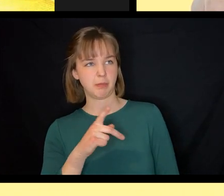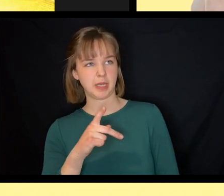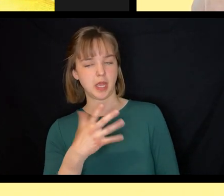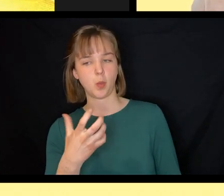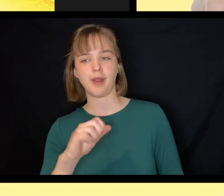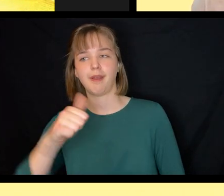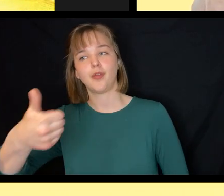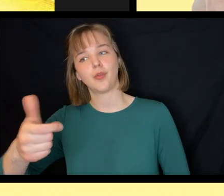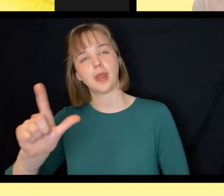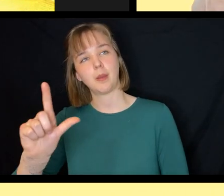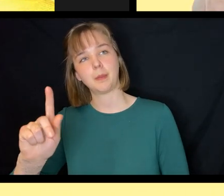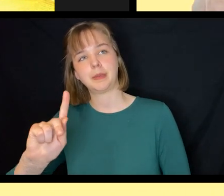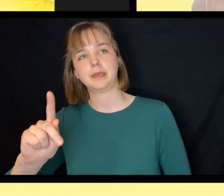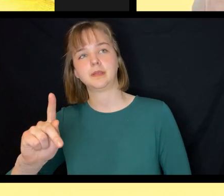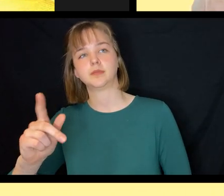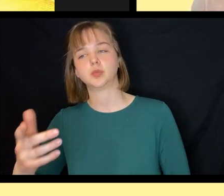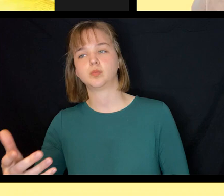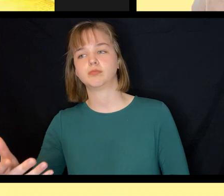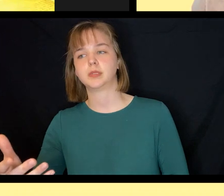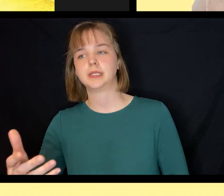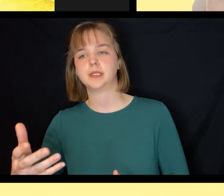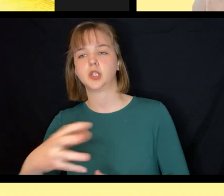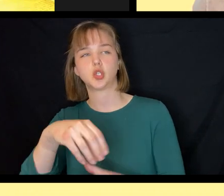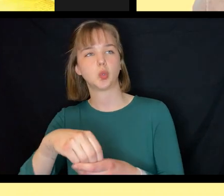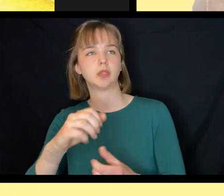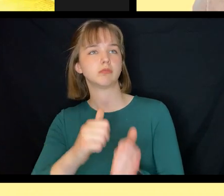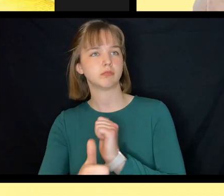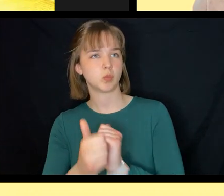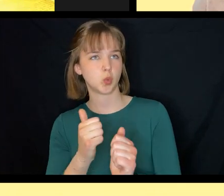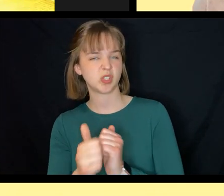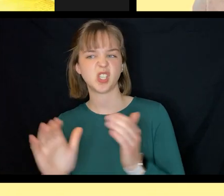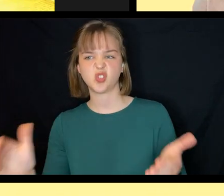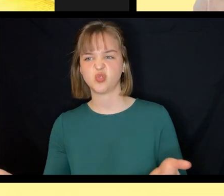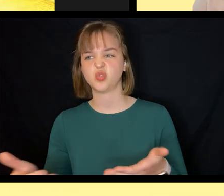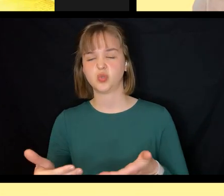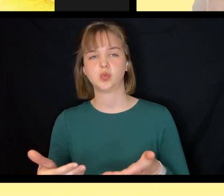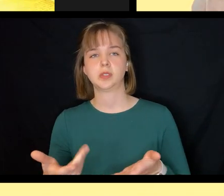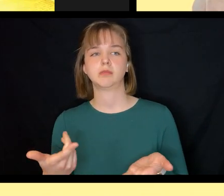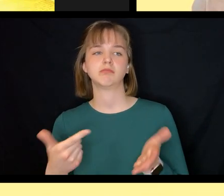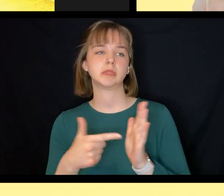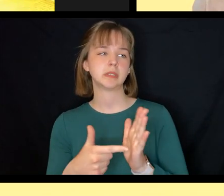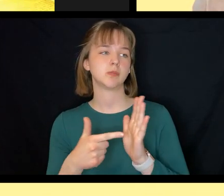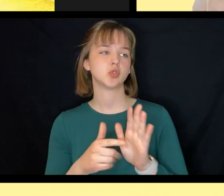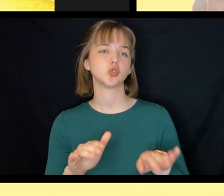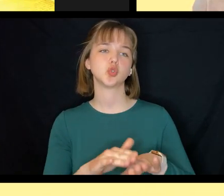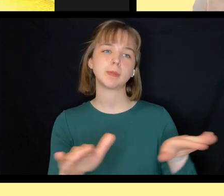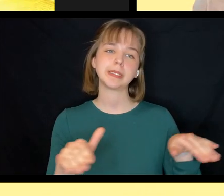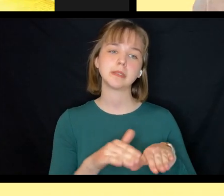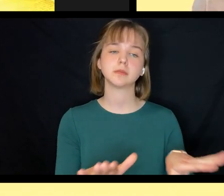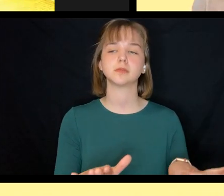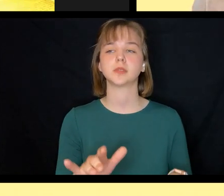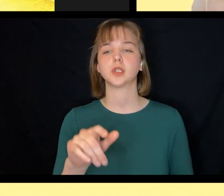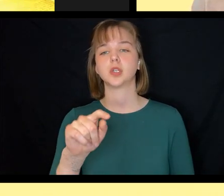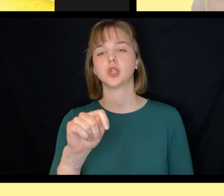sports. And I also want to introduce more para sports for LPs. So like swimming, track, like